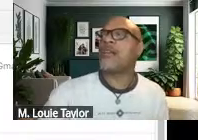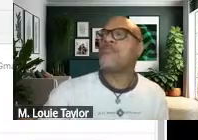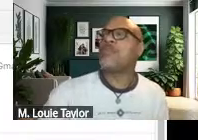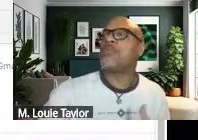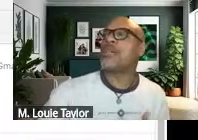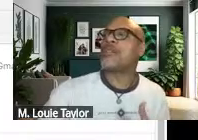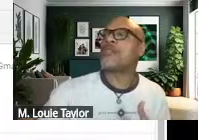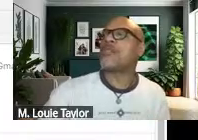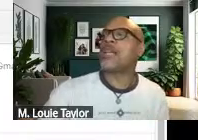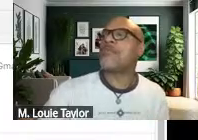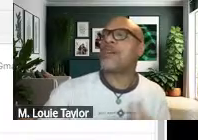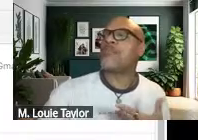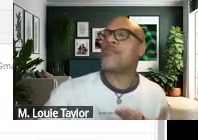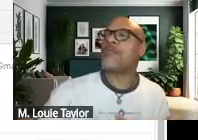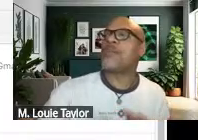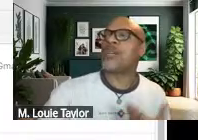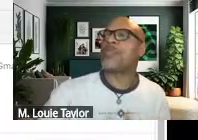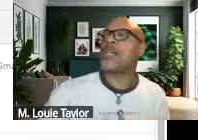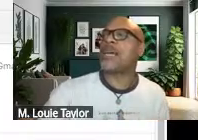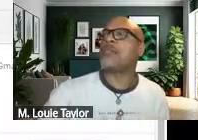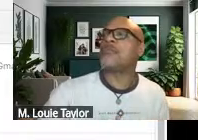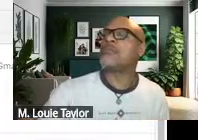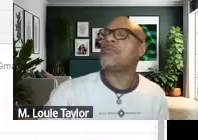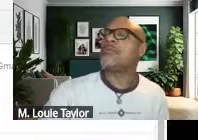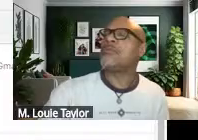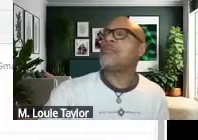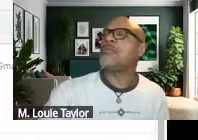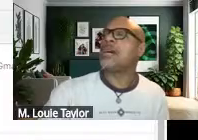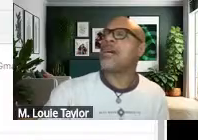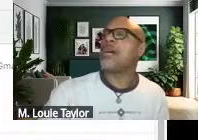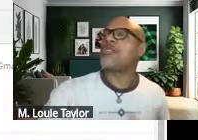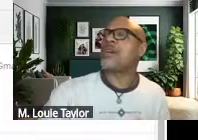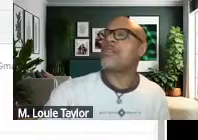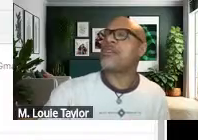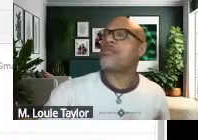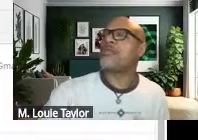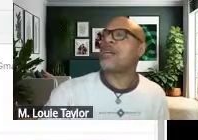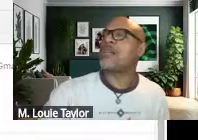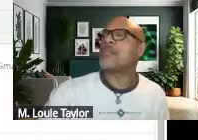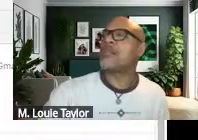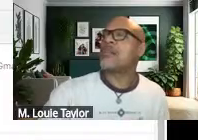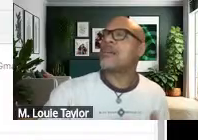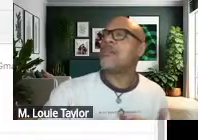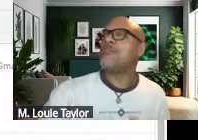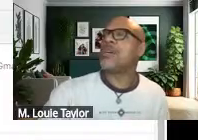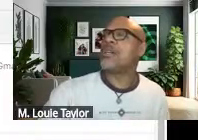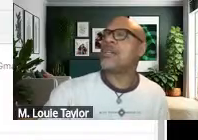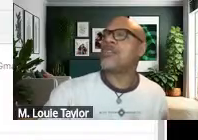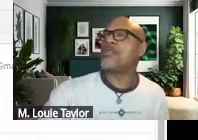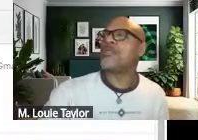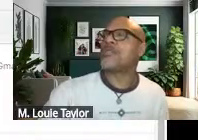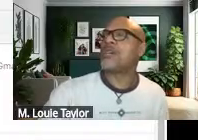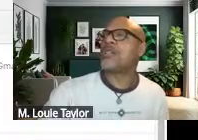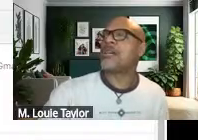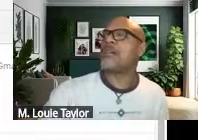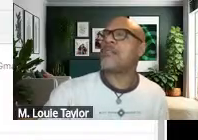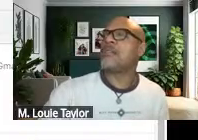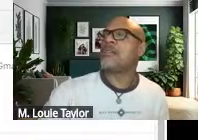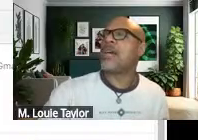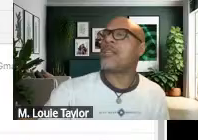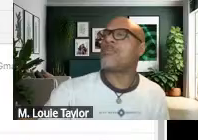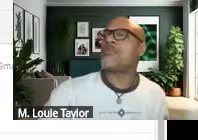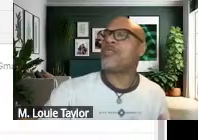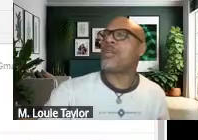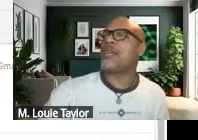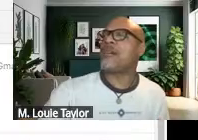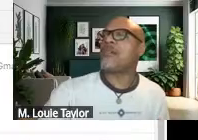caring, but because her life had been flipped upside down. I could try to tell you the rest, but it's her story to tell,